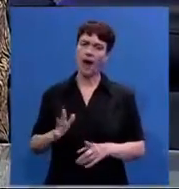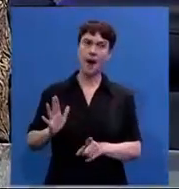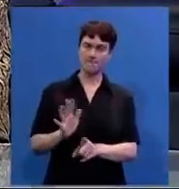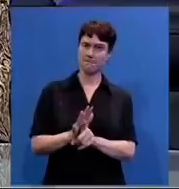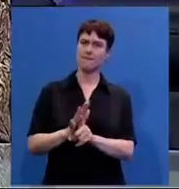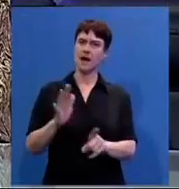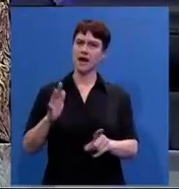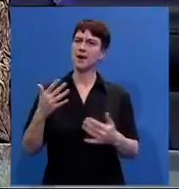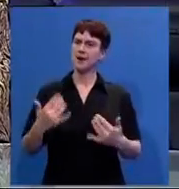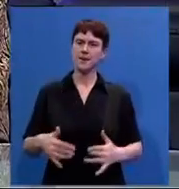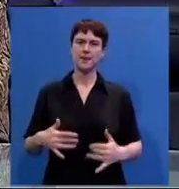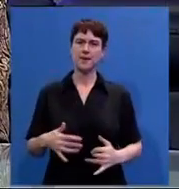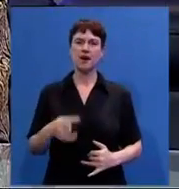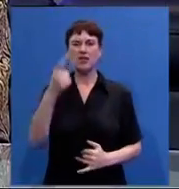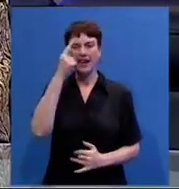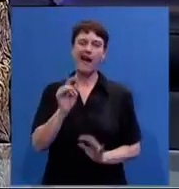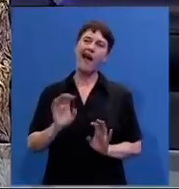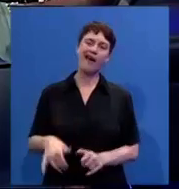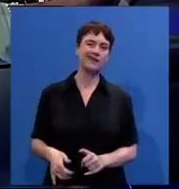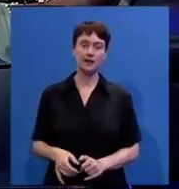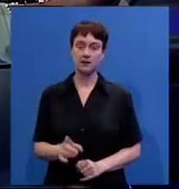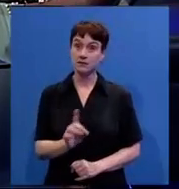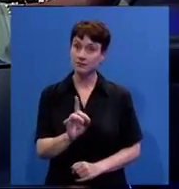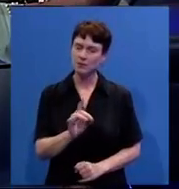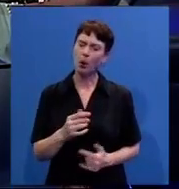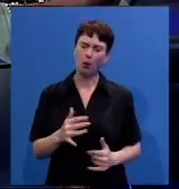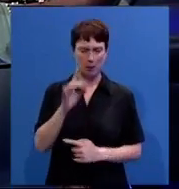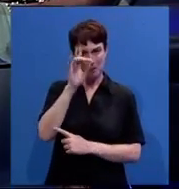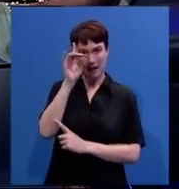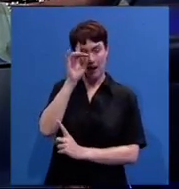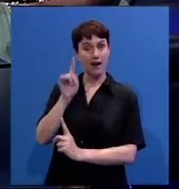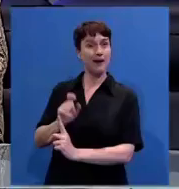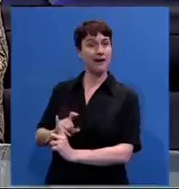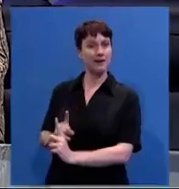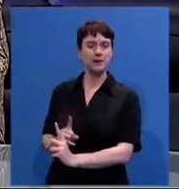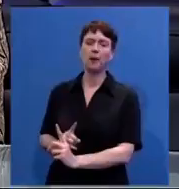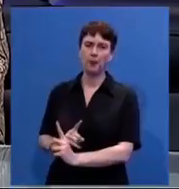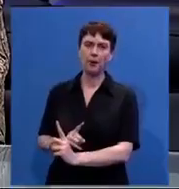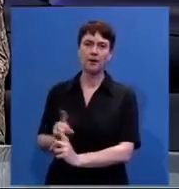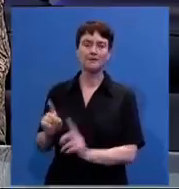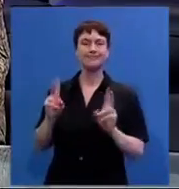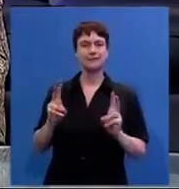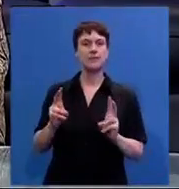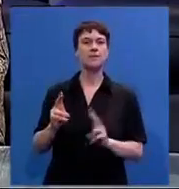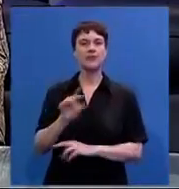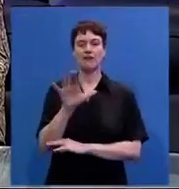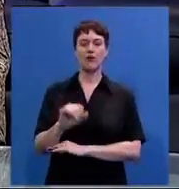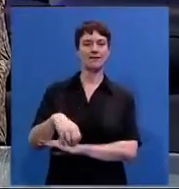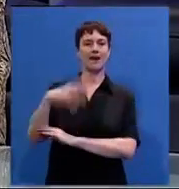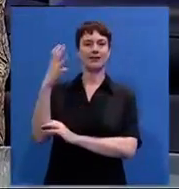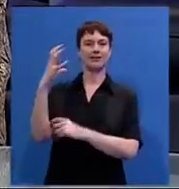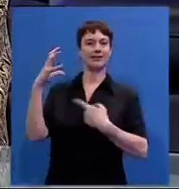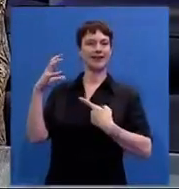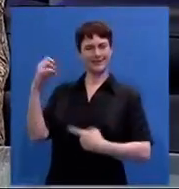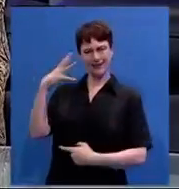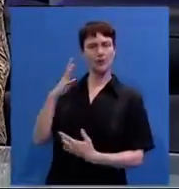actually thought this great leader was about. Mandela is indeed that African son, the one that